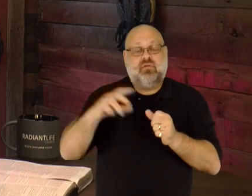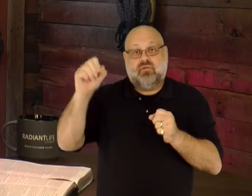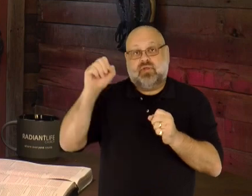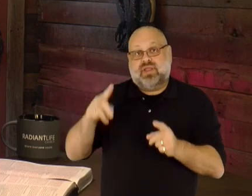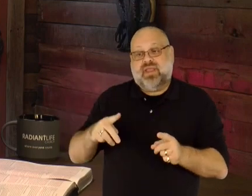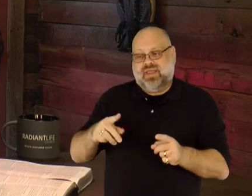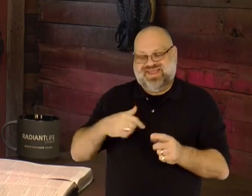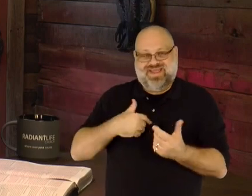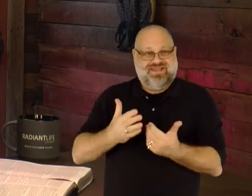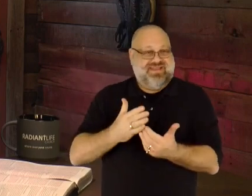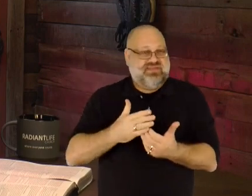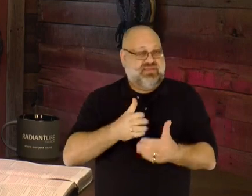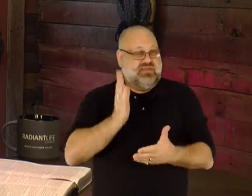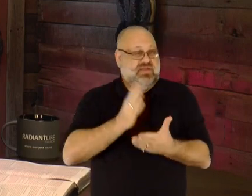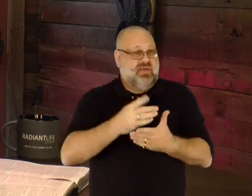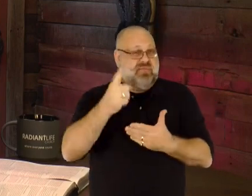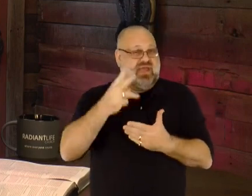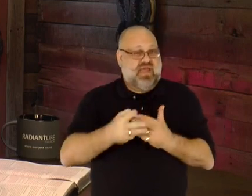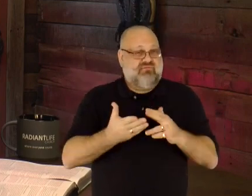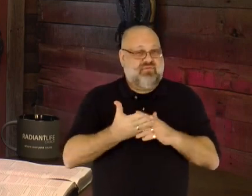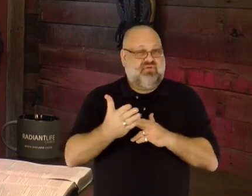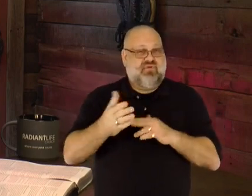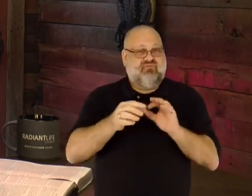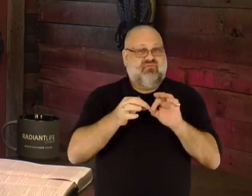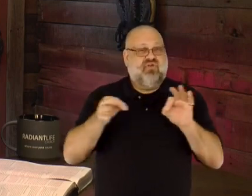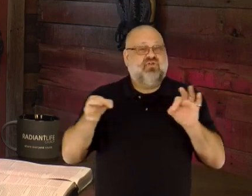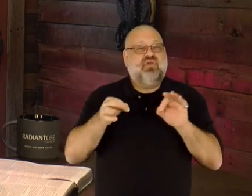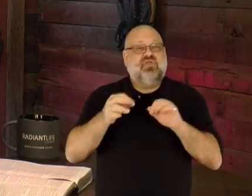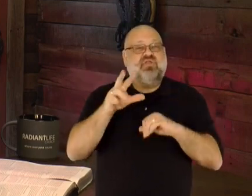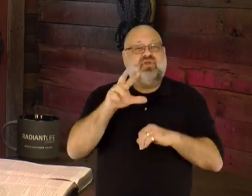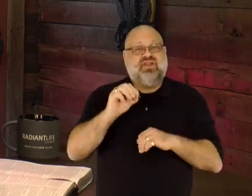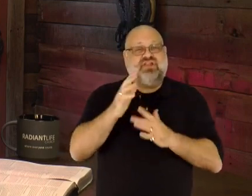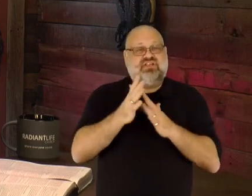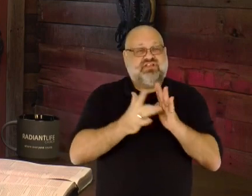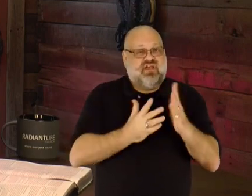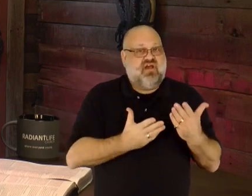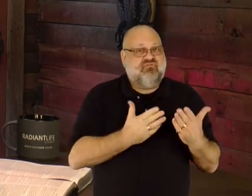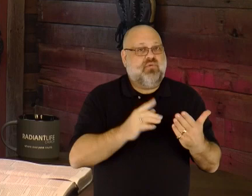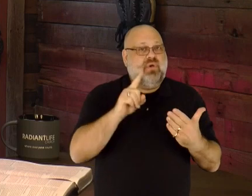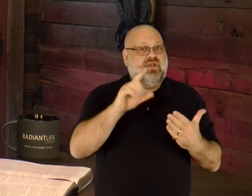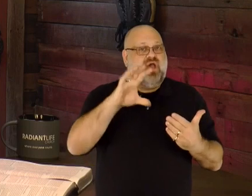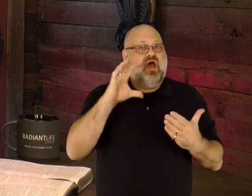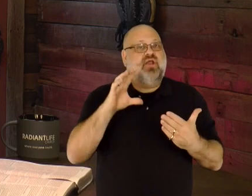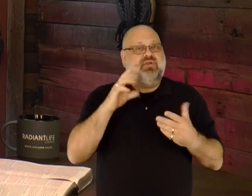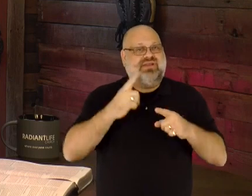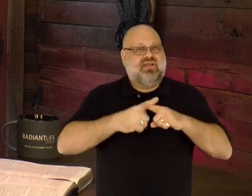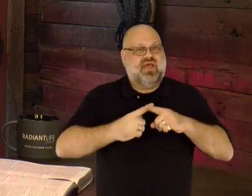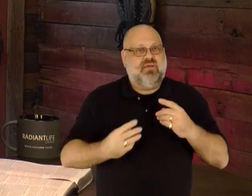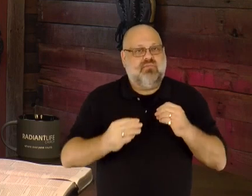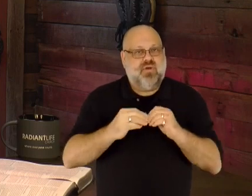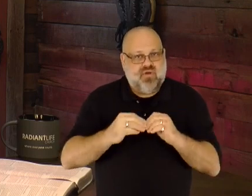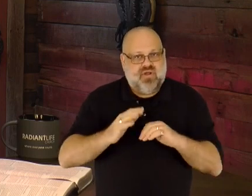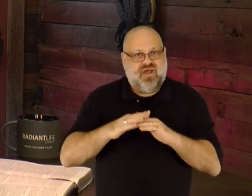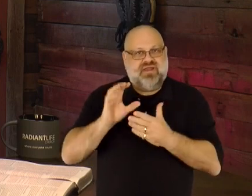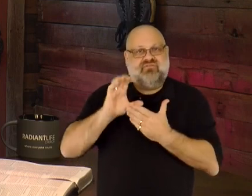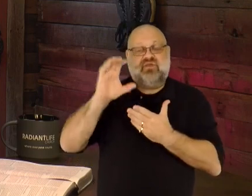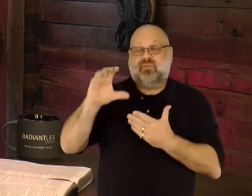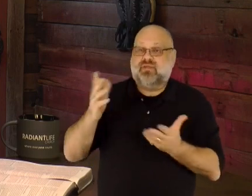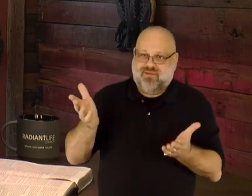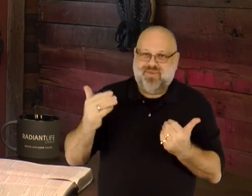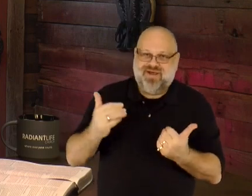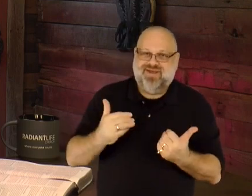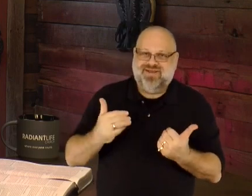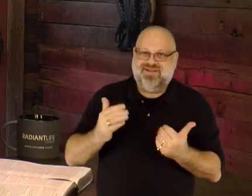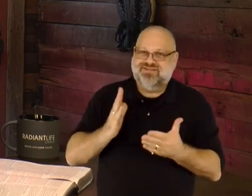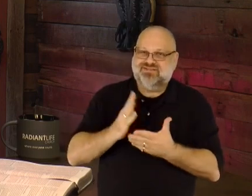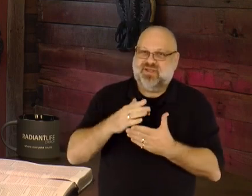easily stopped halfway through verse 30, where Jesus offers 100-fold return on investment. Come on. Stopping